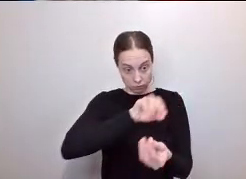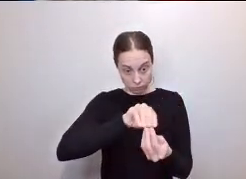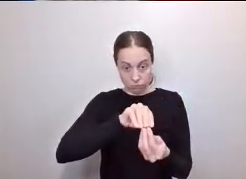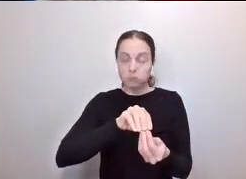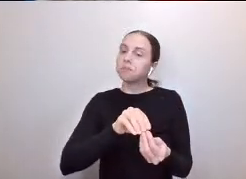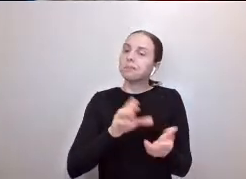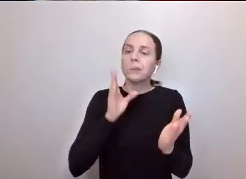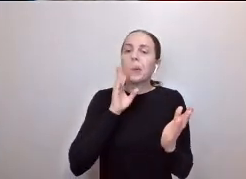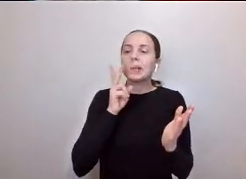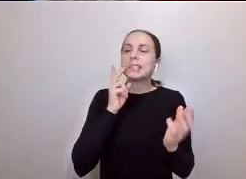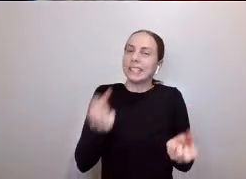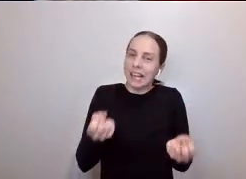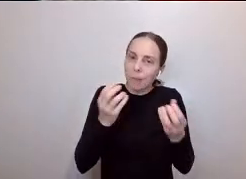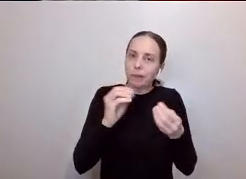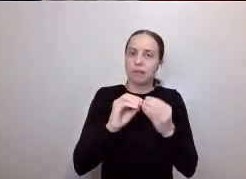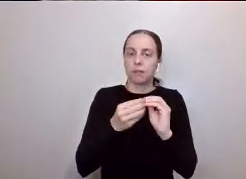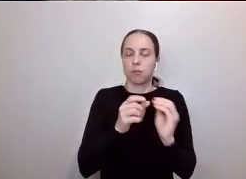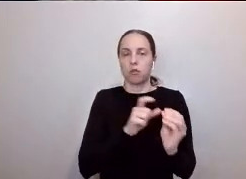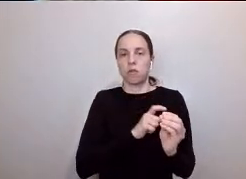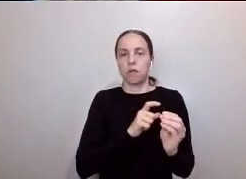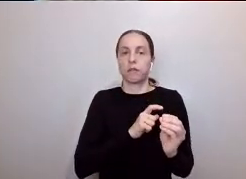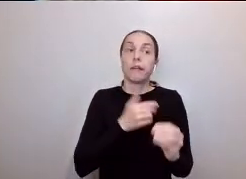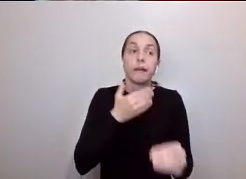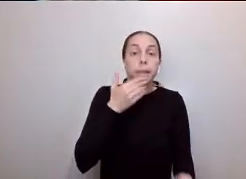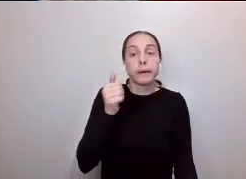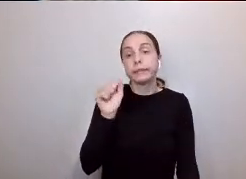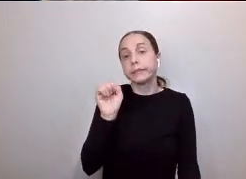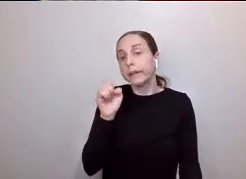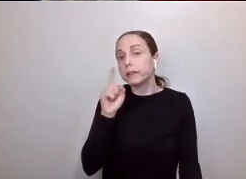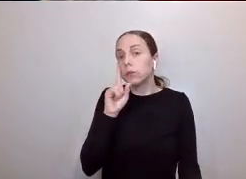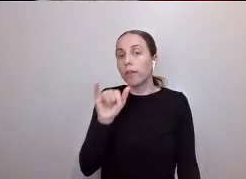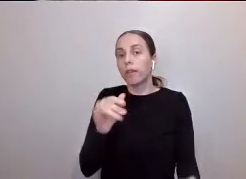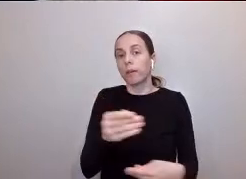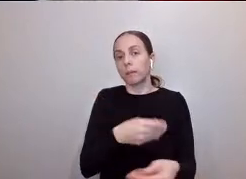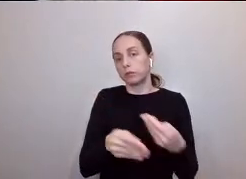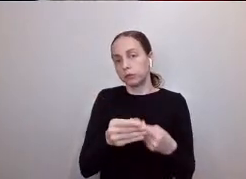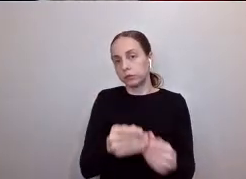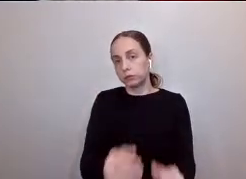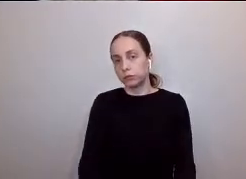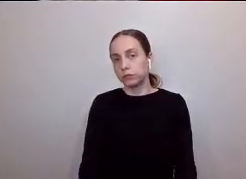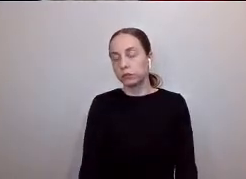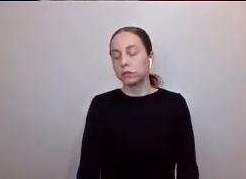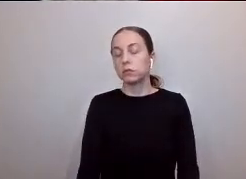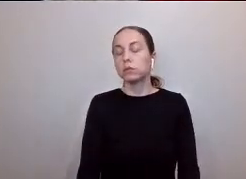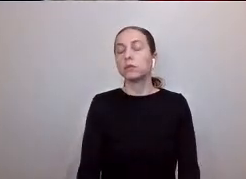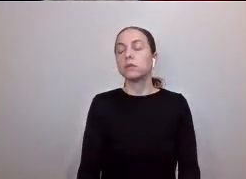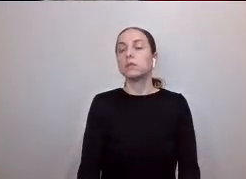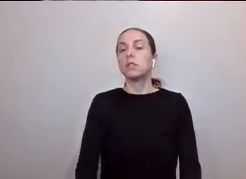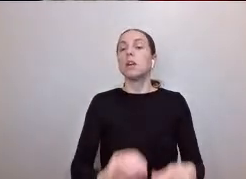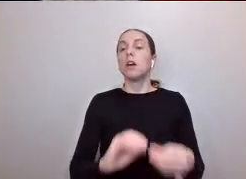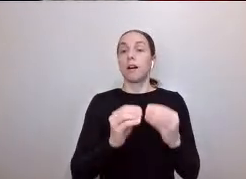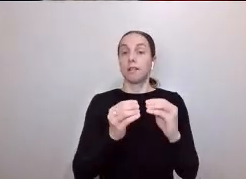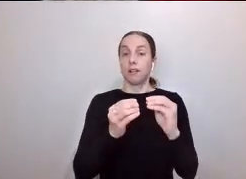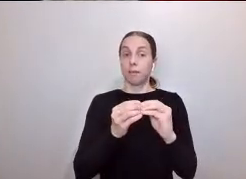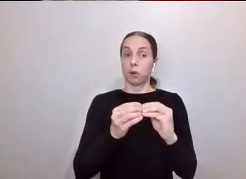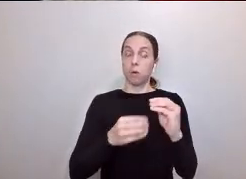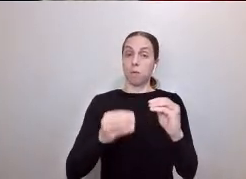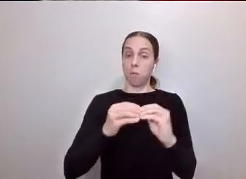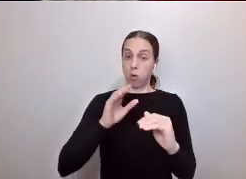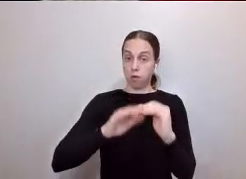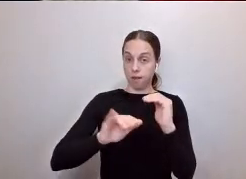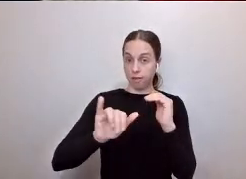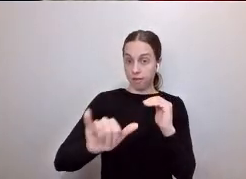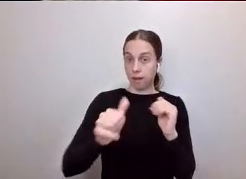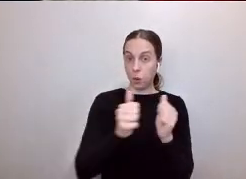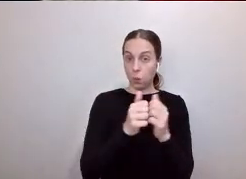case scenario is for a budget. To have a number higher than that without investing in that money, it makes it confusing